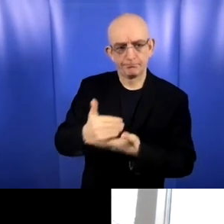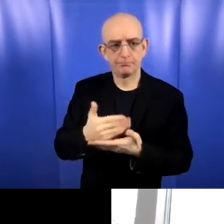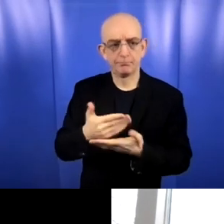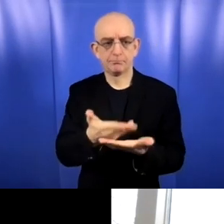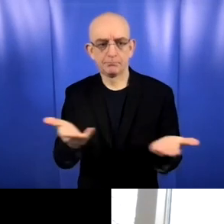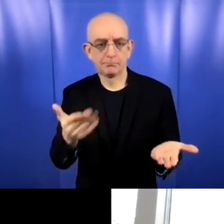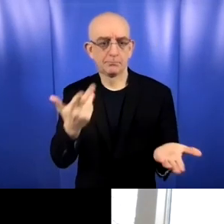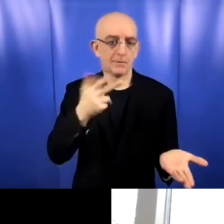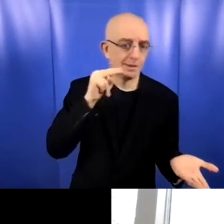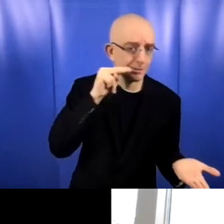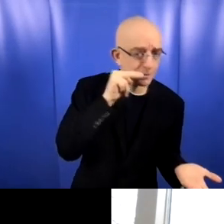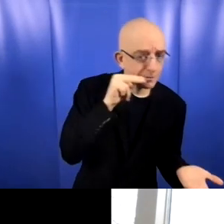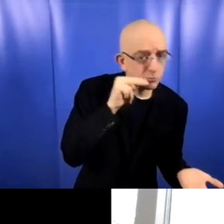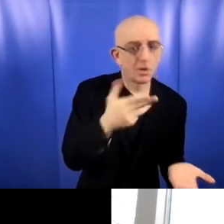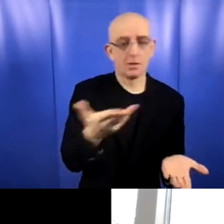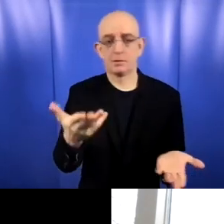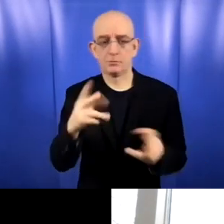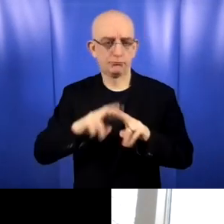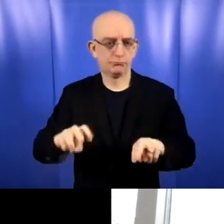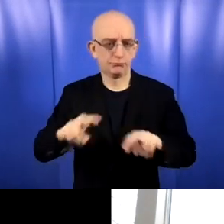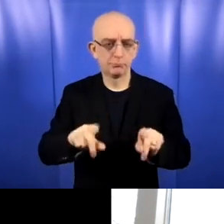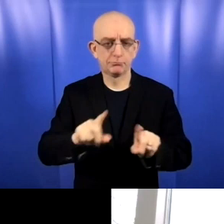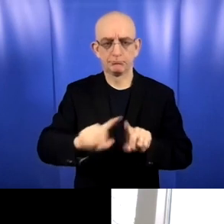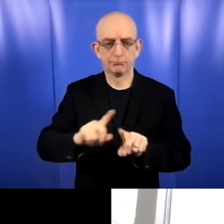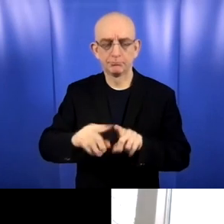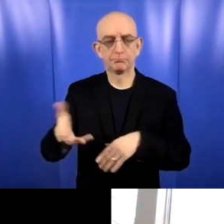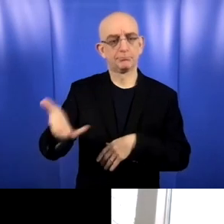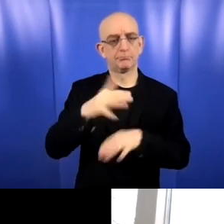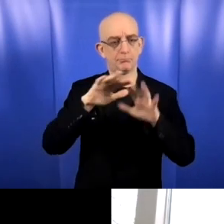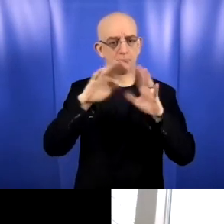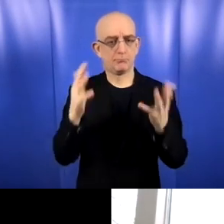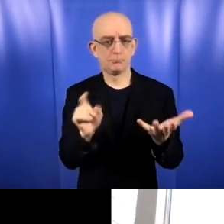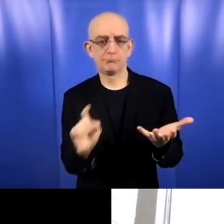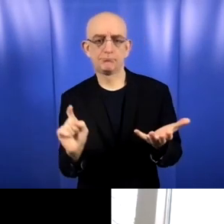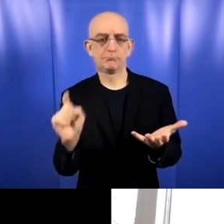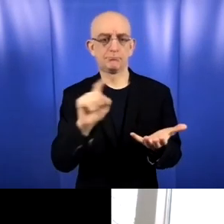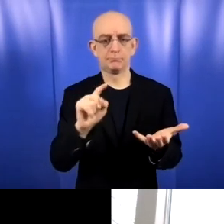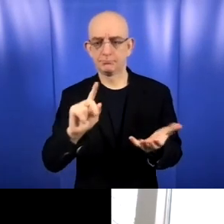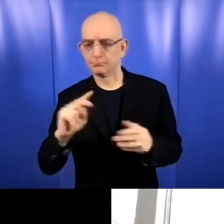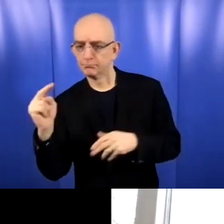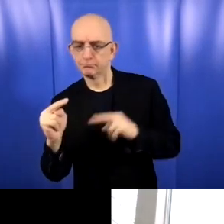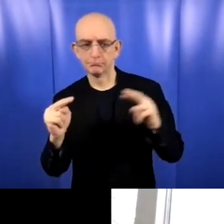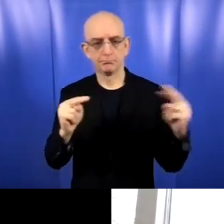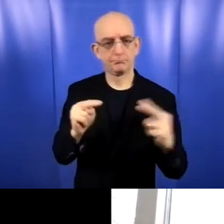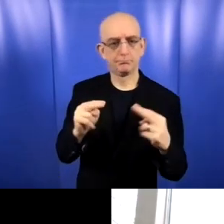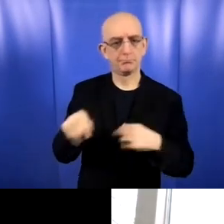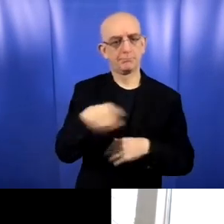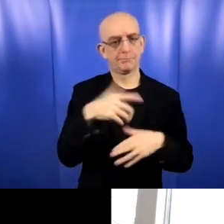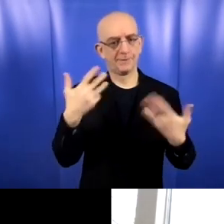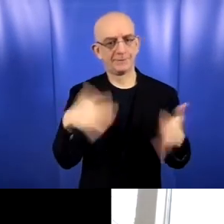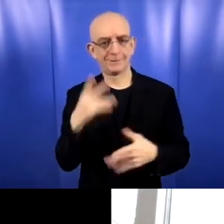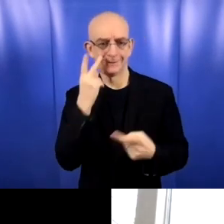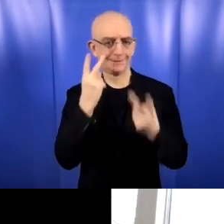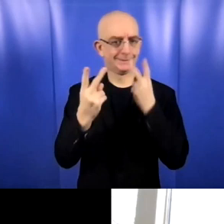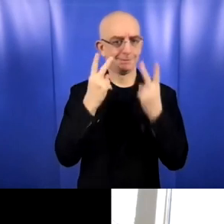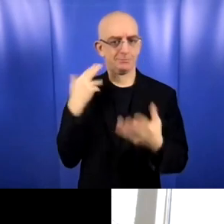UNHCR has needed to follow, draw from and contribute to new and innovative thinking on refugee law, but also,